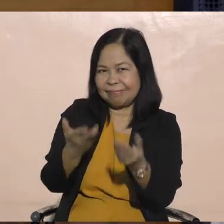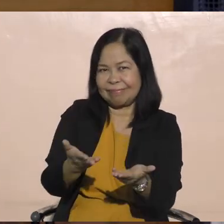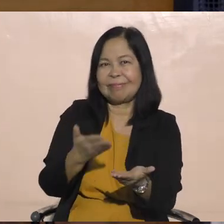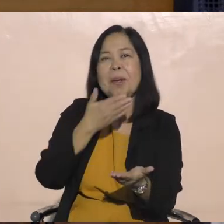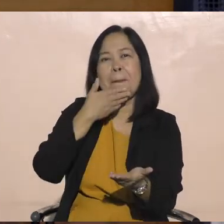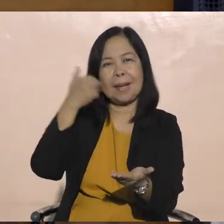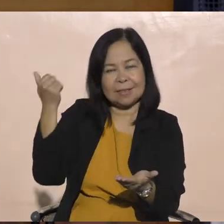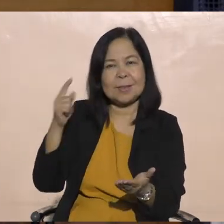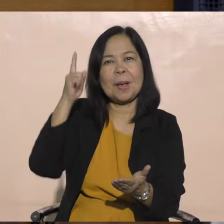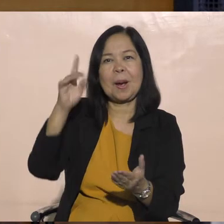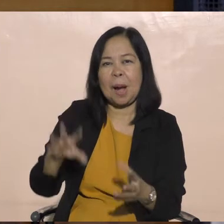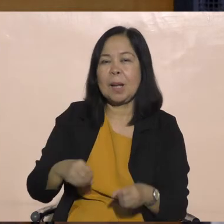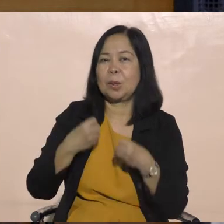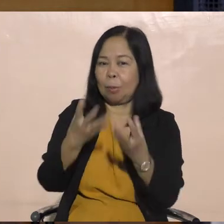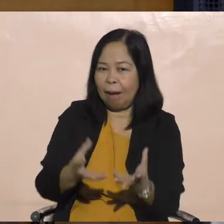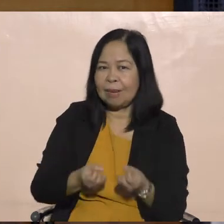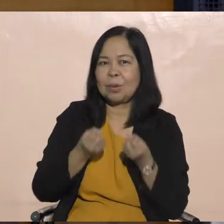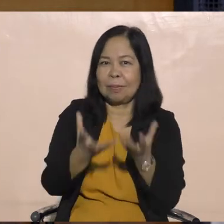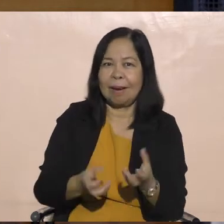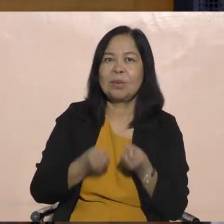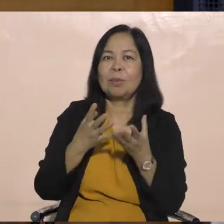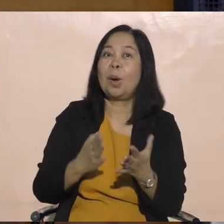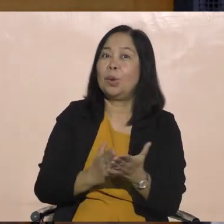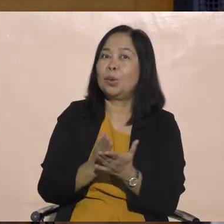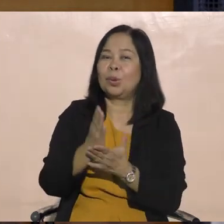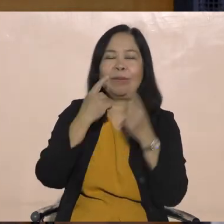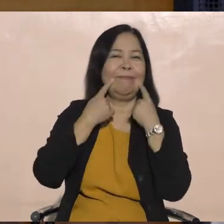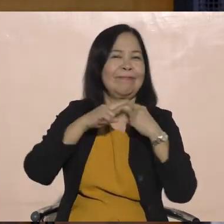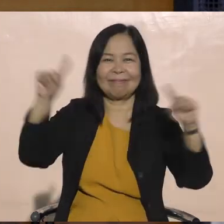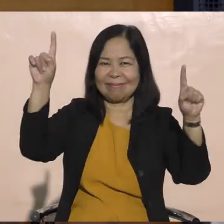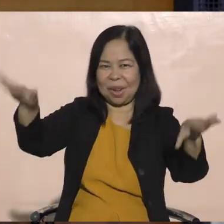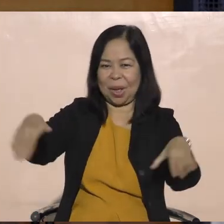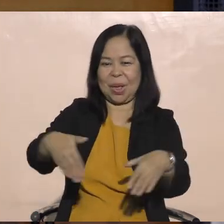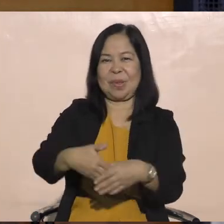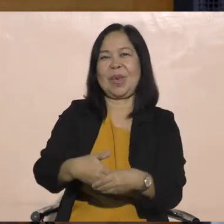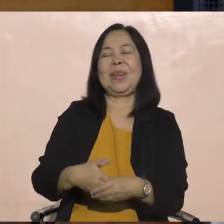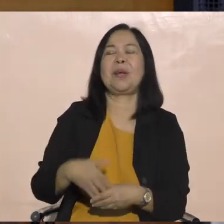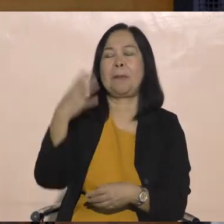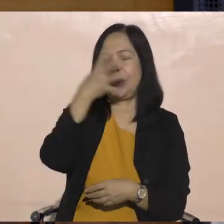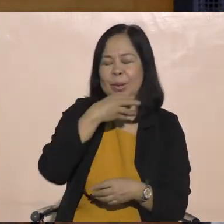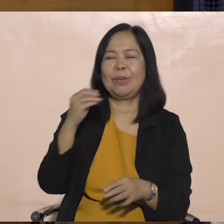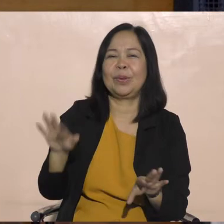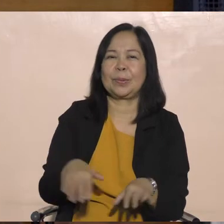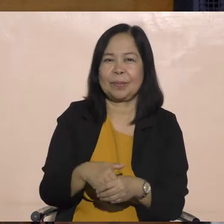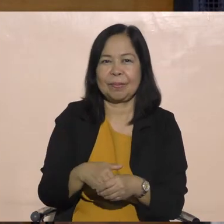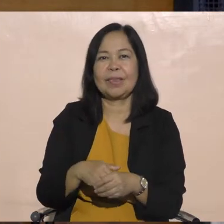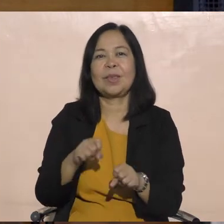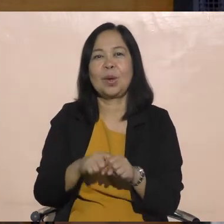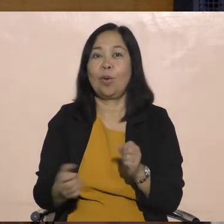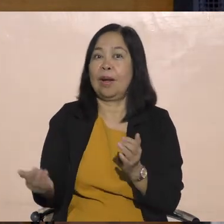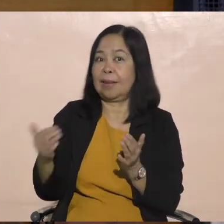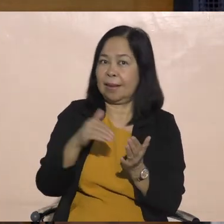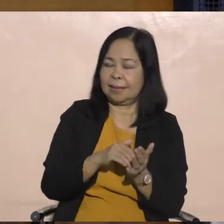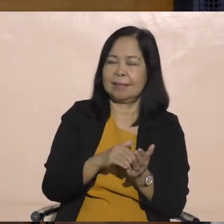wants the best for you. Amen? His ways are always perfect. Dalay ko ng Diyos. Balik ko